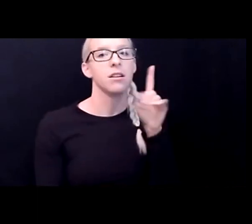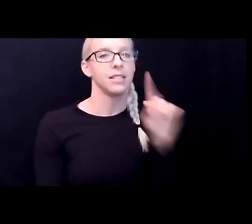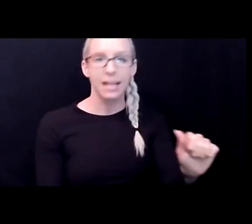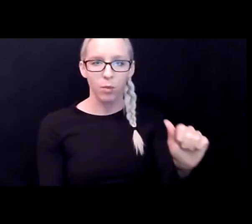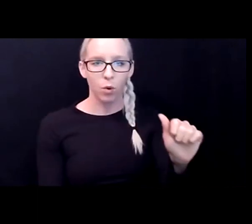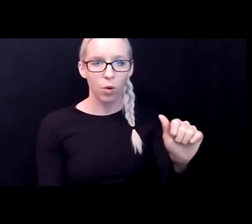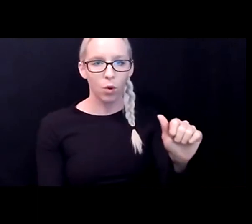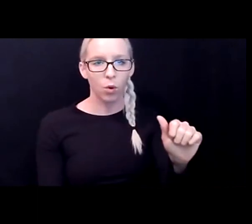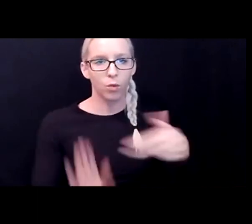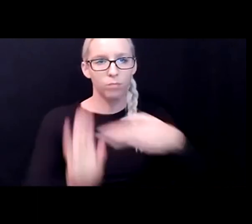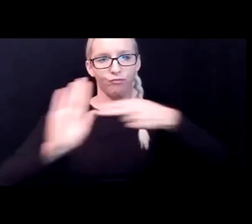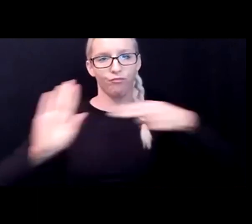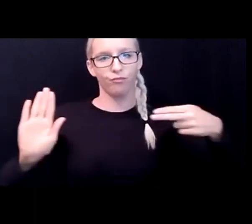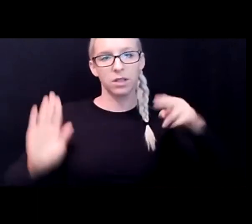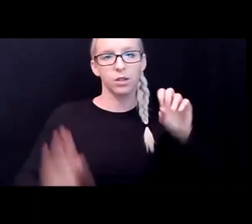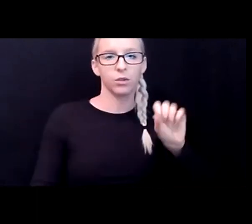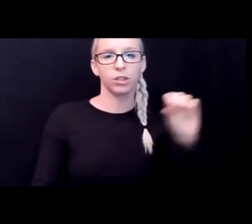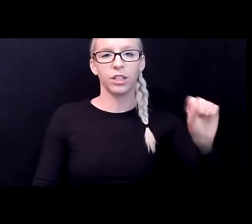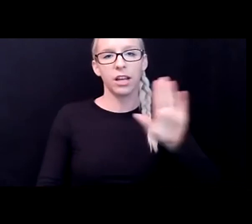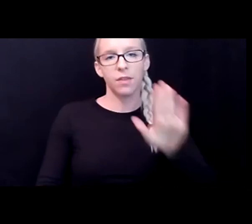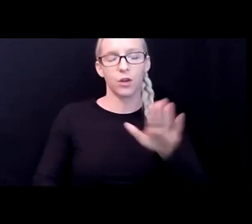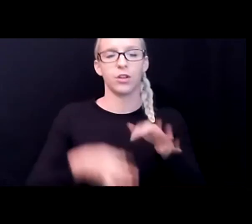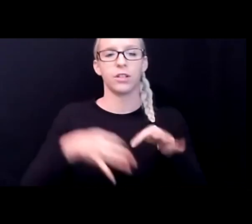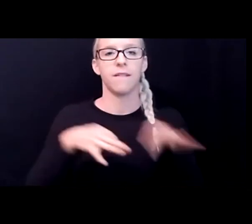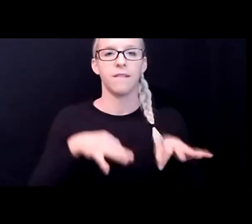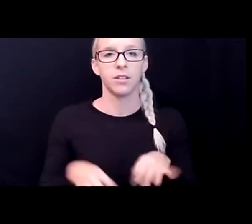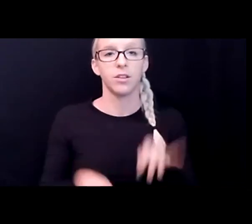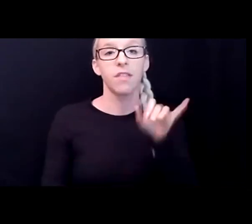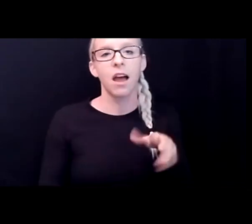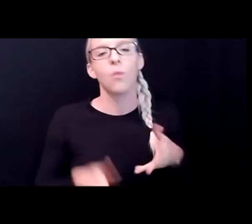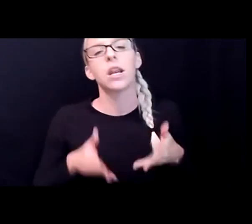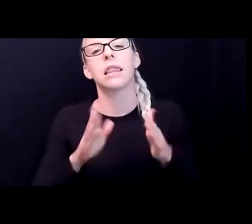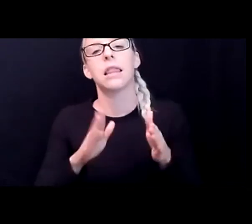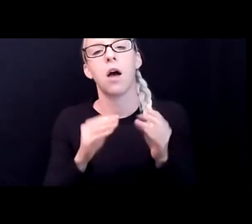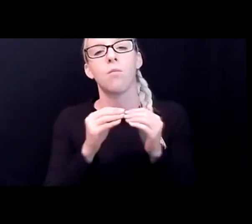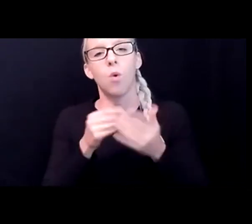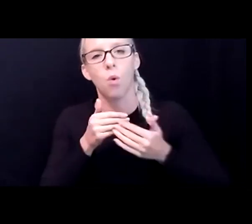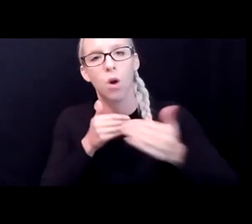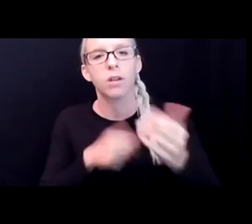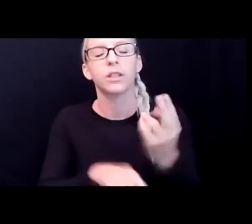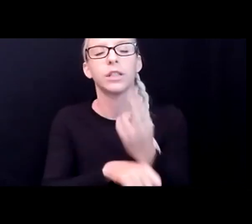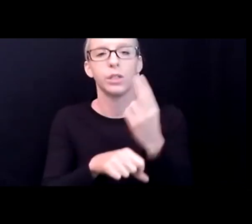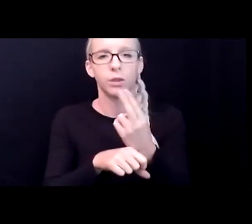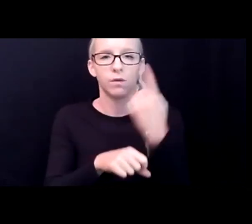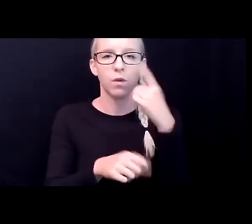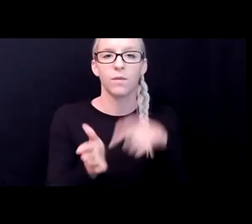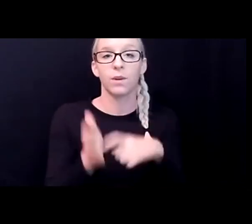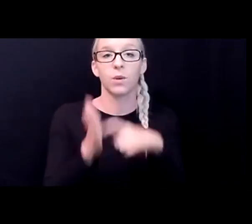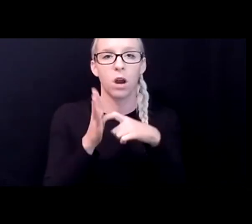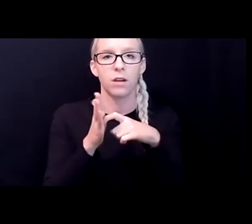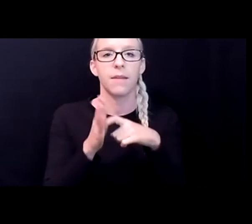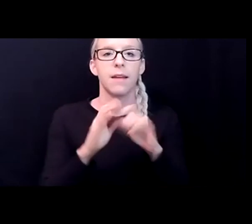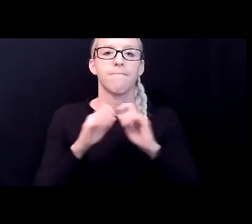Security's definition, because that would allow for a potential stretch out further of those required distributions upon